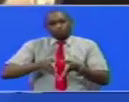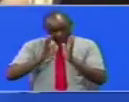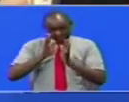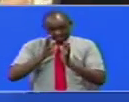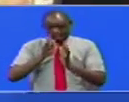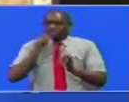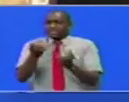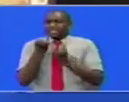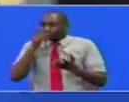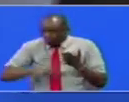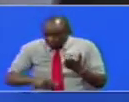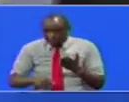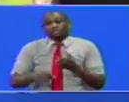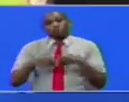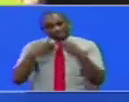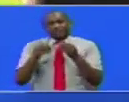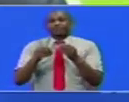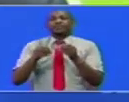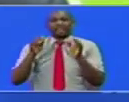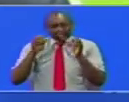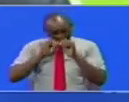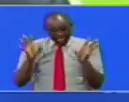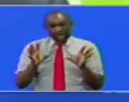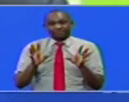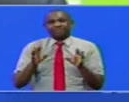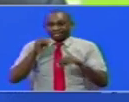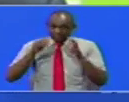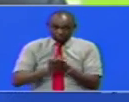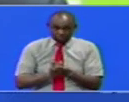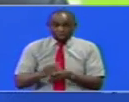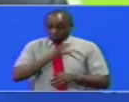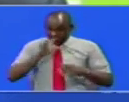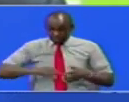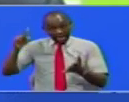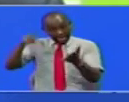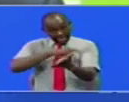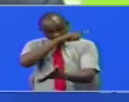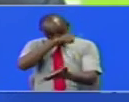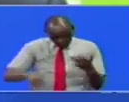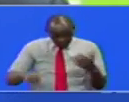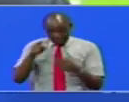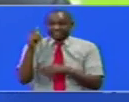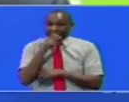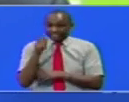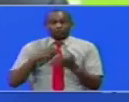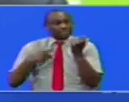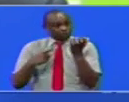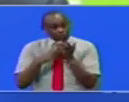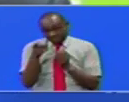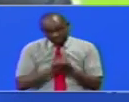system required to deliver credible elections. The commission has decided to cancel the tender awarded for the technology.